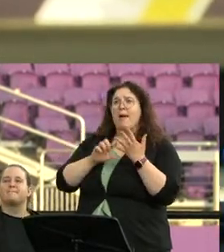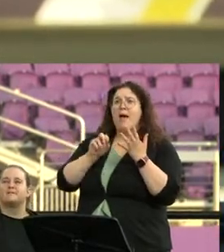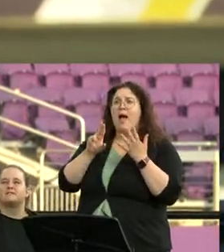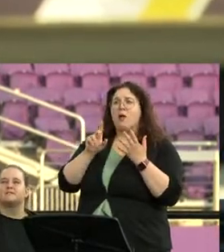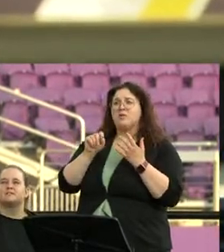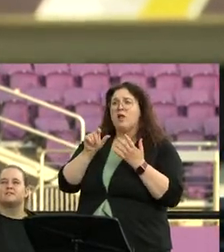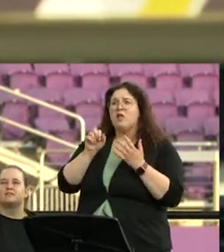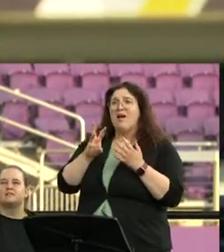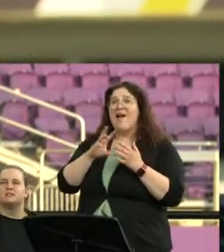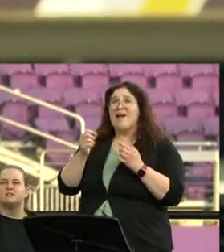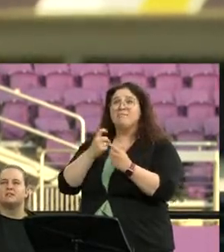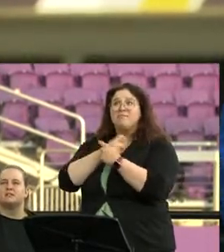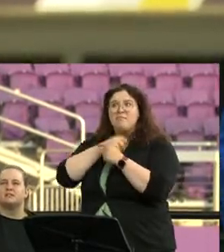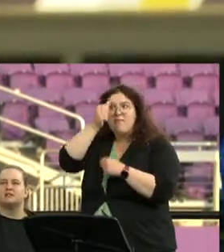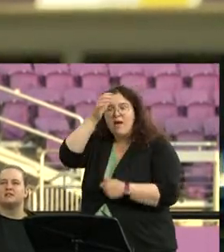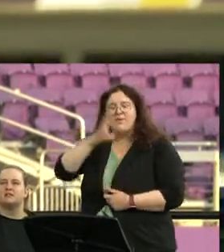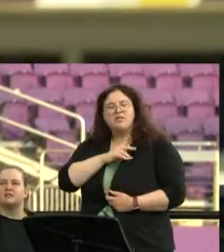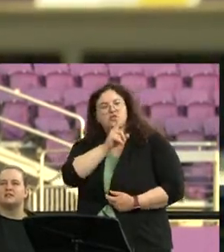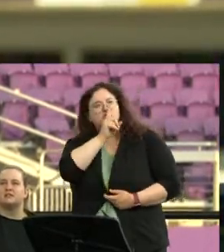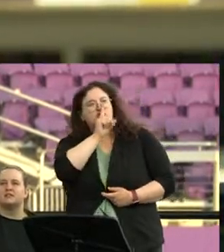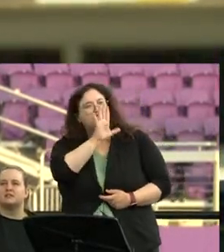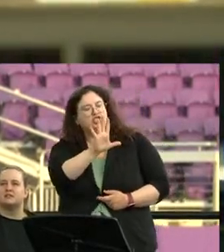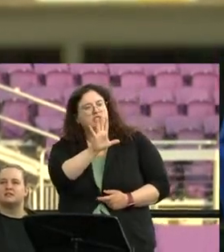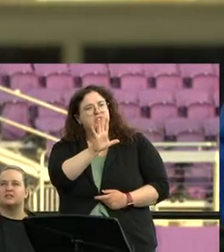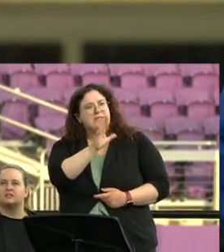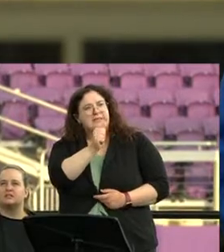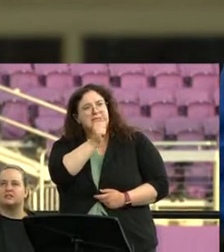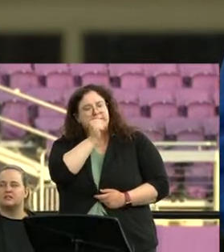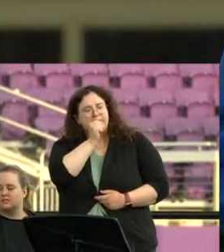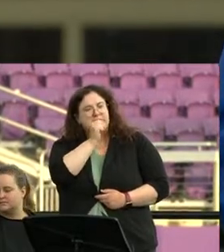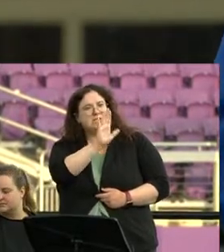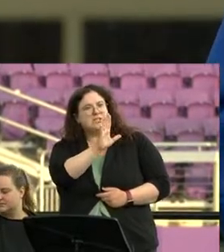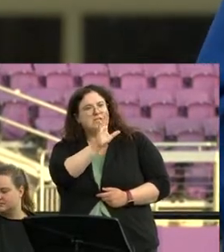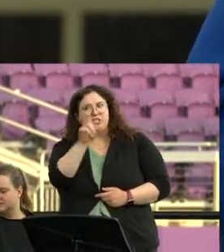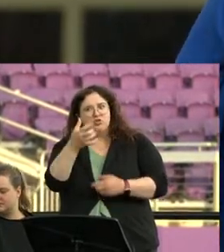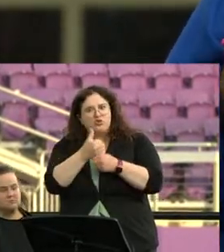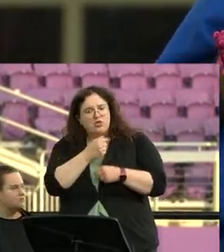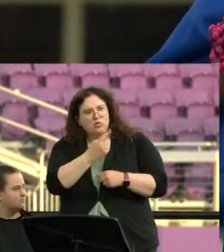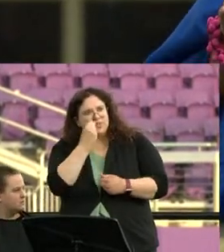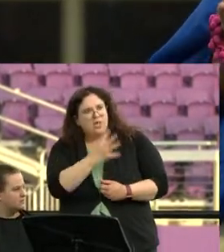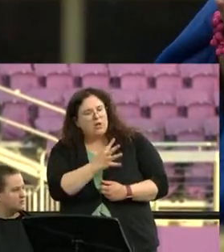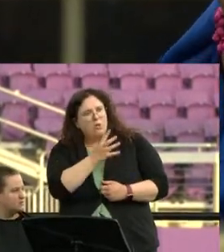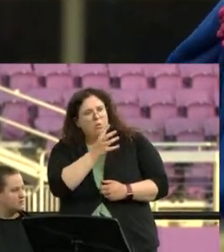and Batman. Shh! That was supposed to be top secret information. He trusted you.